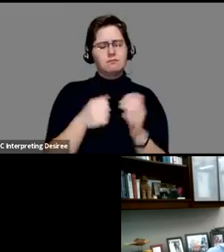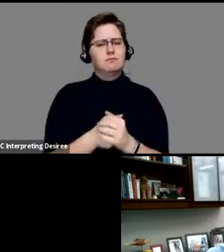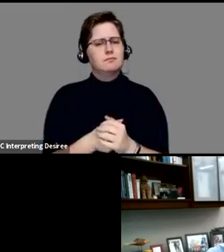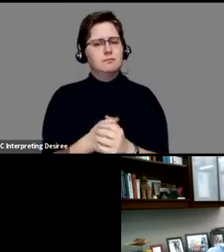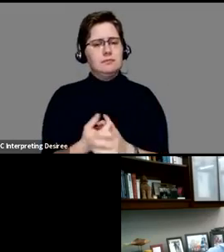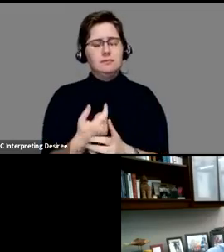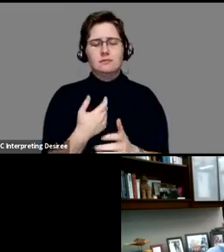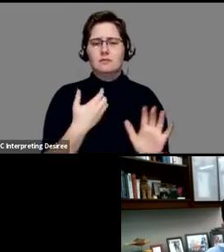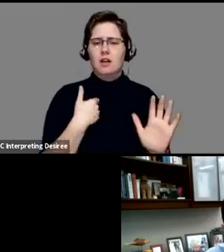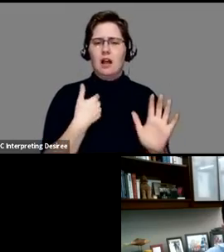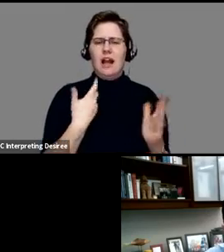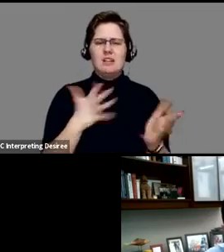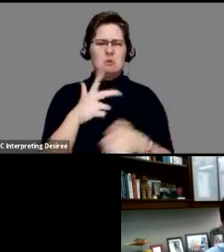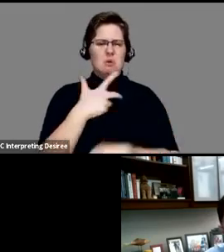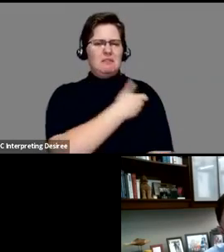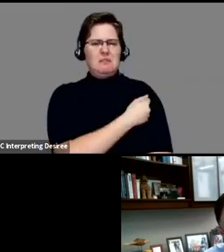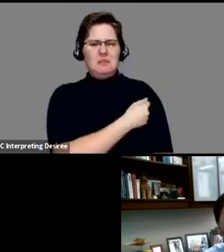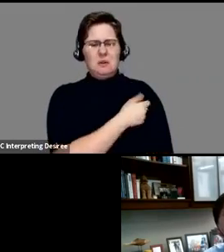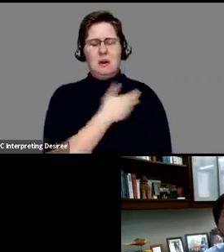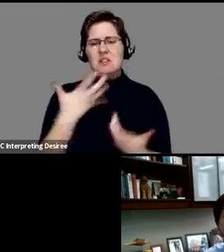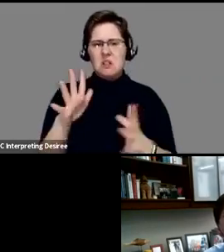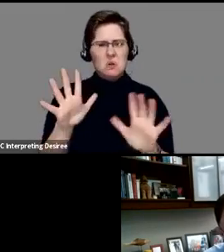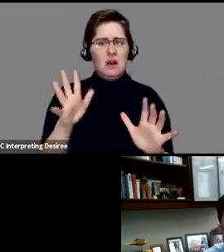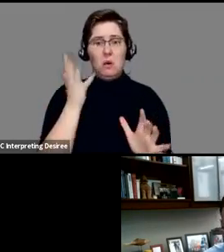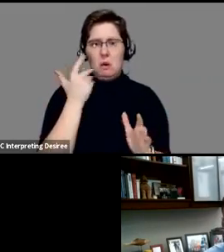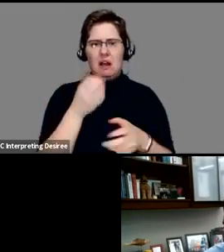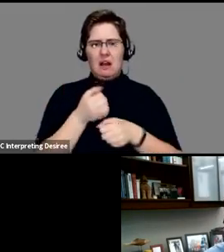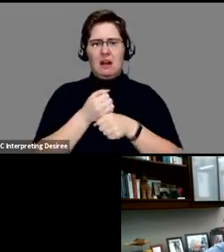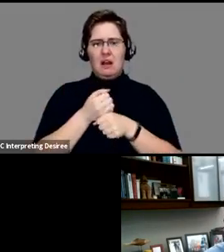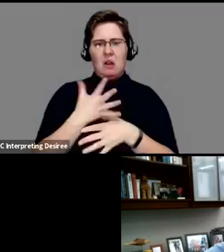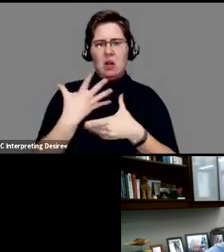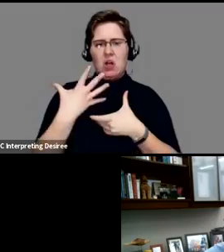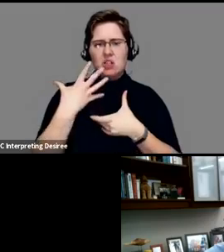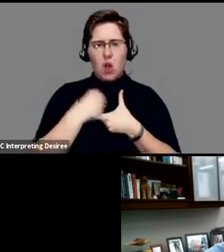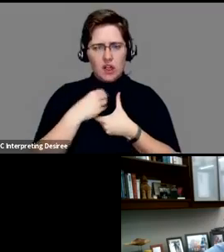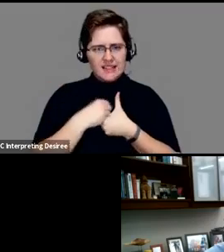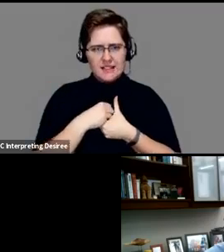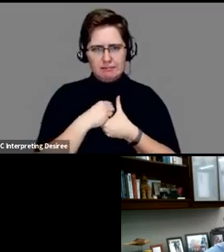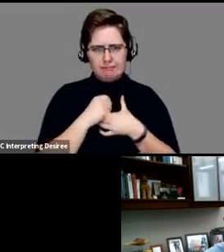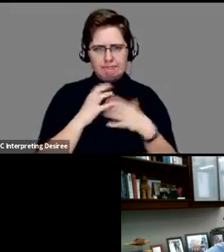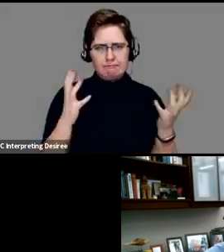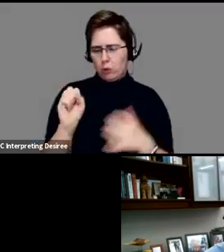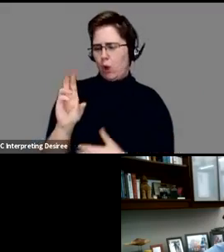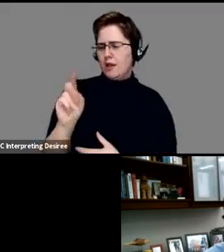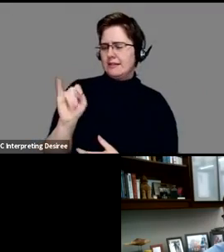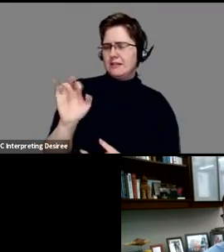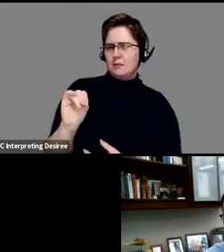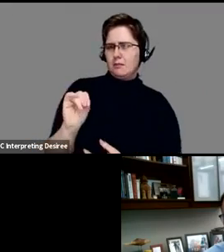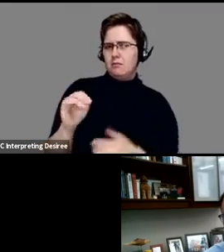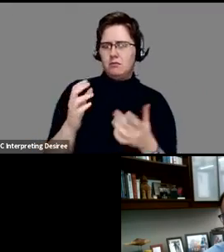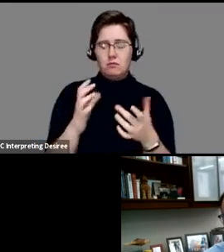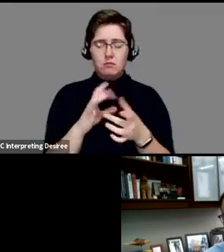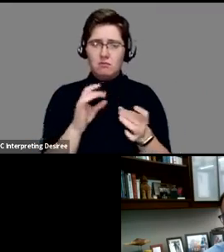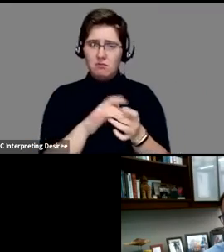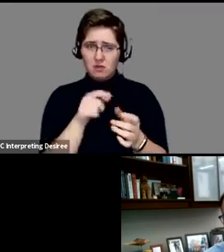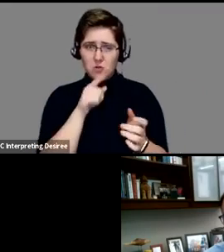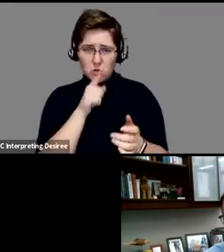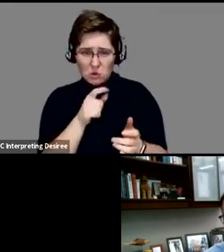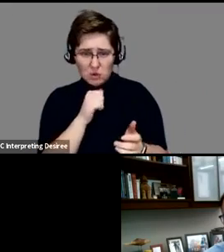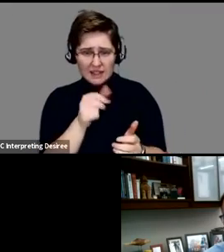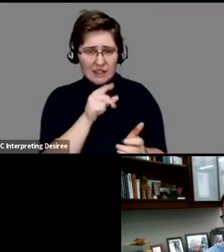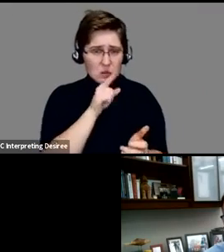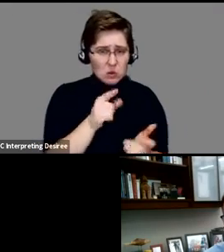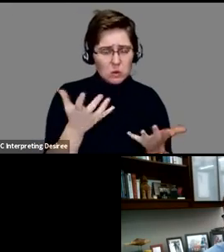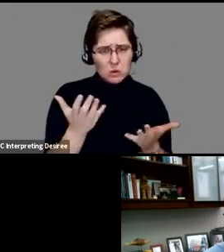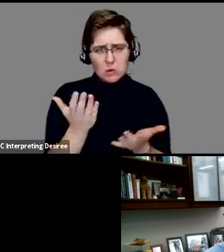I don't want to get a flu vaccination or any type of vaccination because it causes autism. Can you just quickly speak on if that's true, not true, some